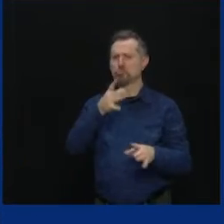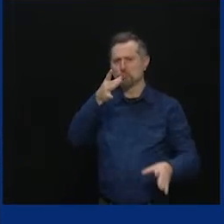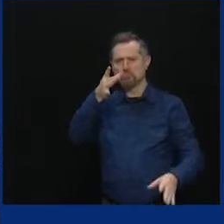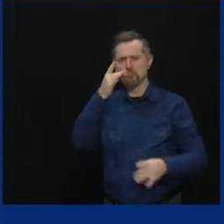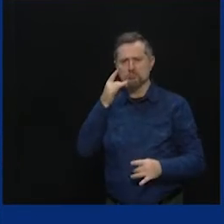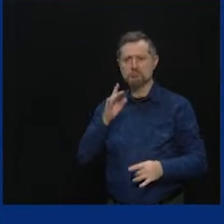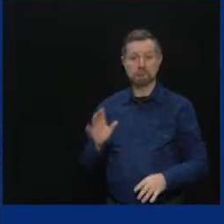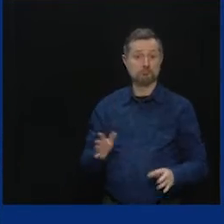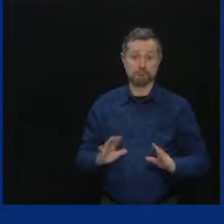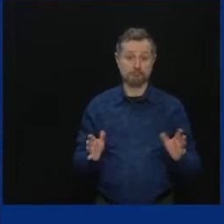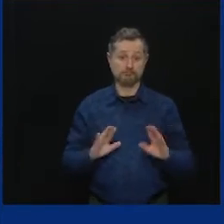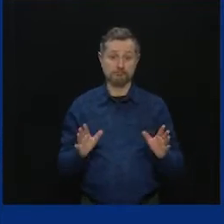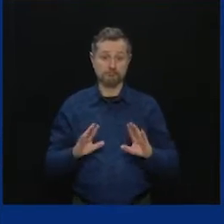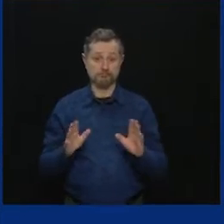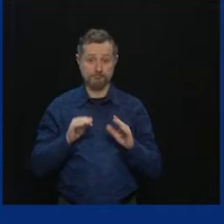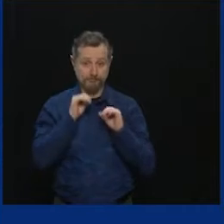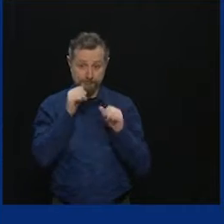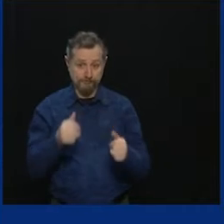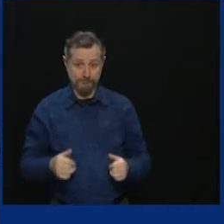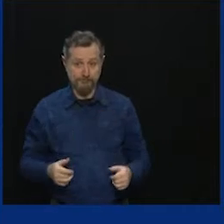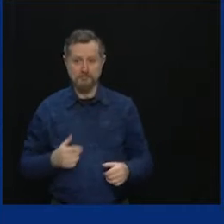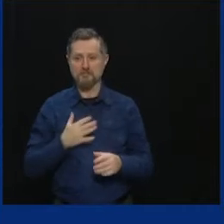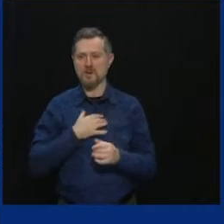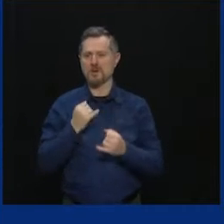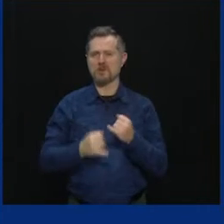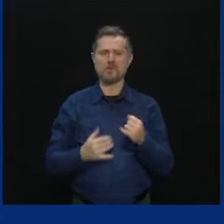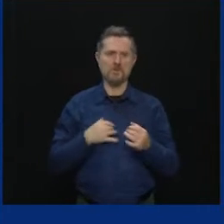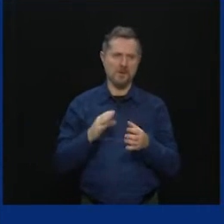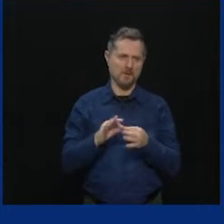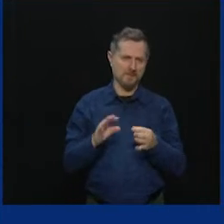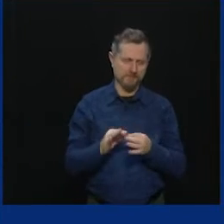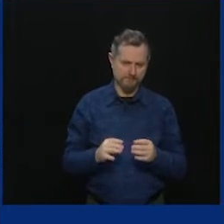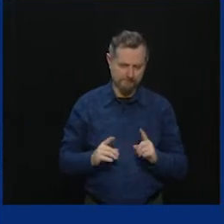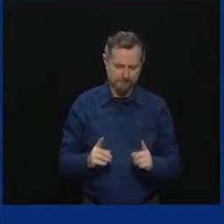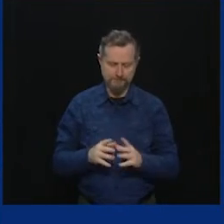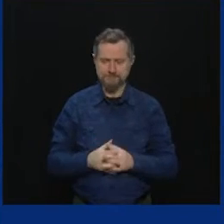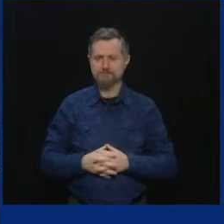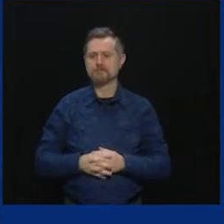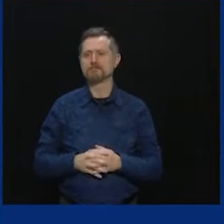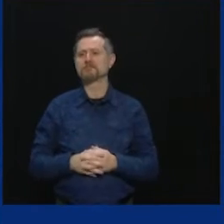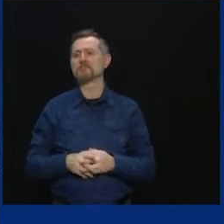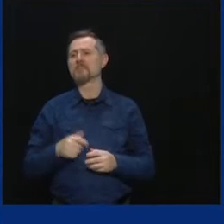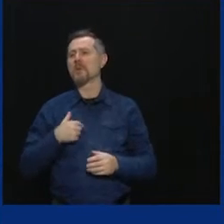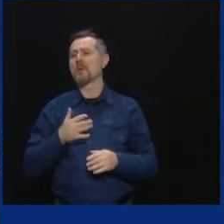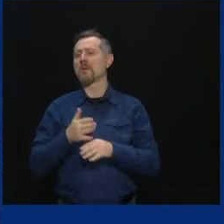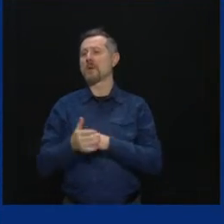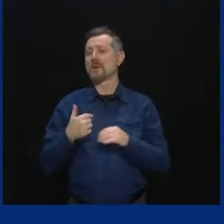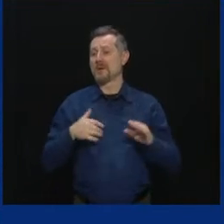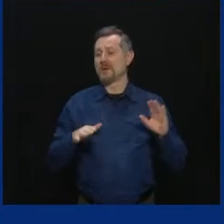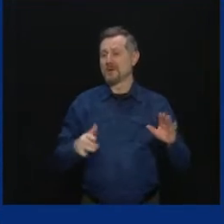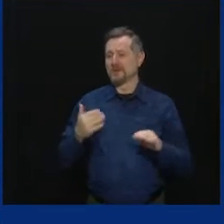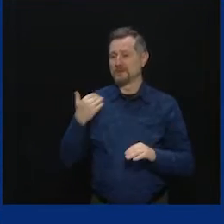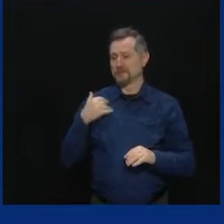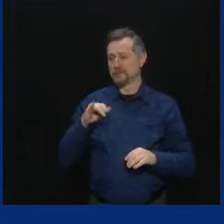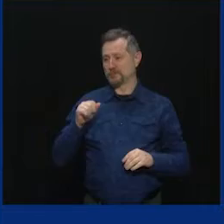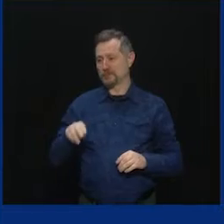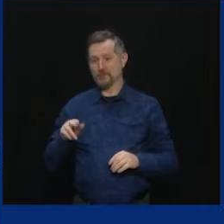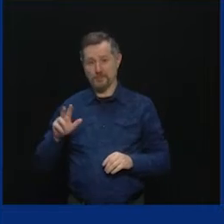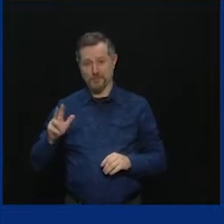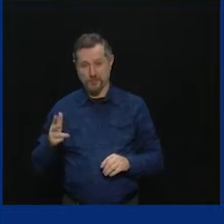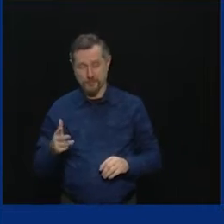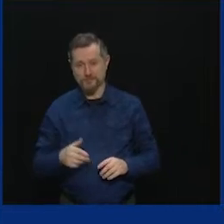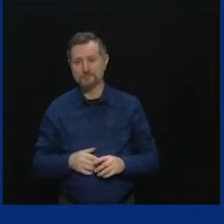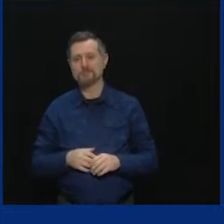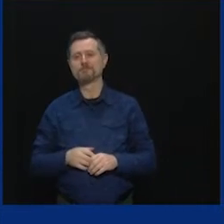You know, I'll close with this. You know, shortly after being sworn in on January 3rd, I was introduced